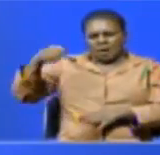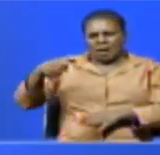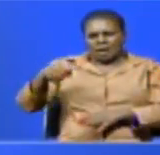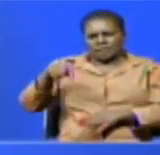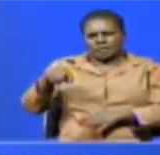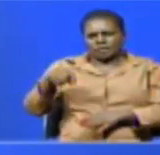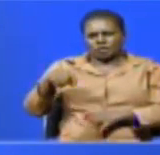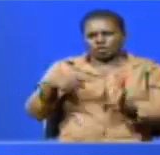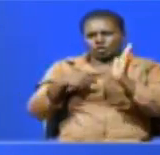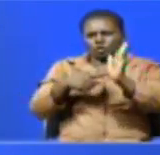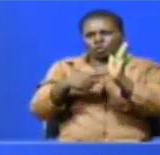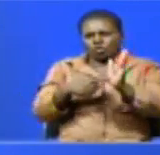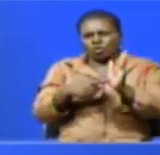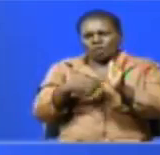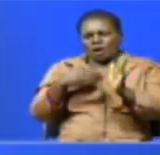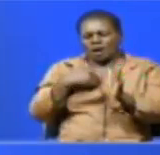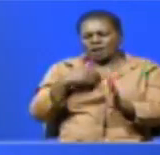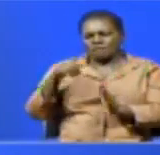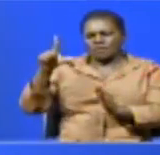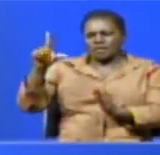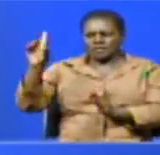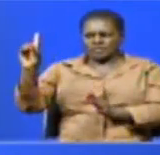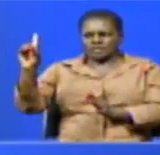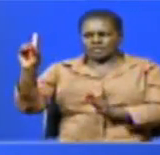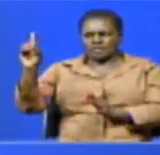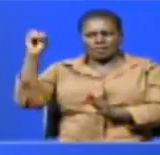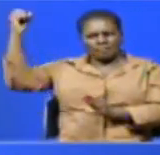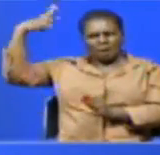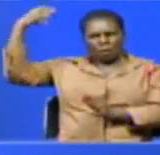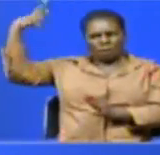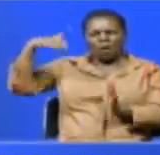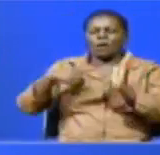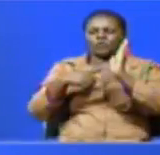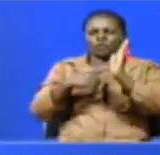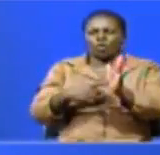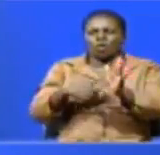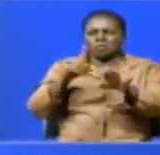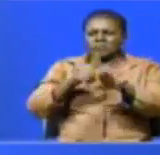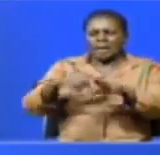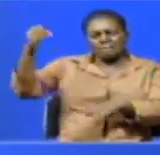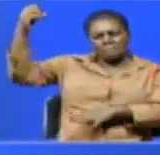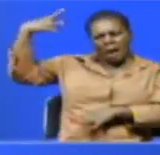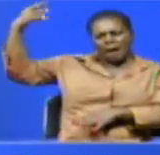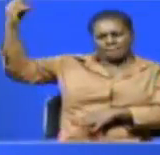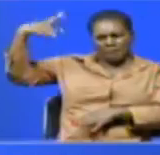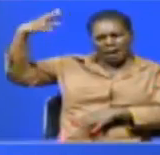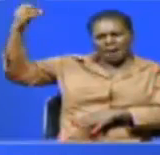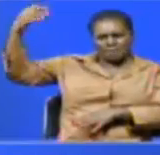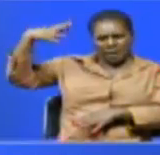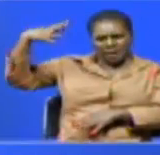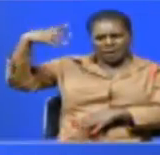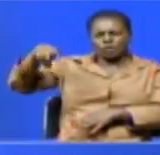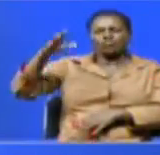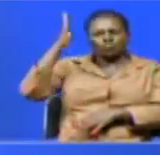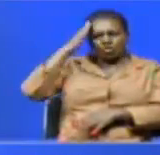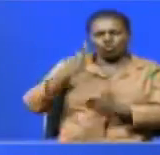itakuwa ikibrings. Hapa kuna LED lights ambazo zitakuwa zikibrings. So wakati zina brings, nayo ina kuarat